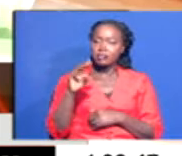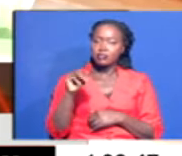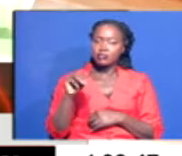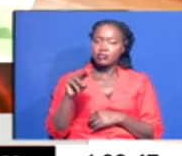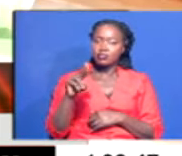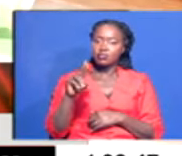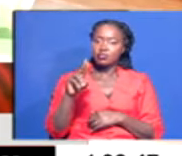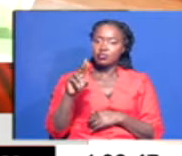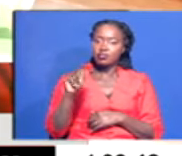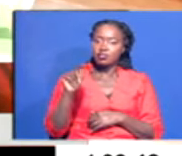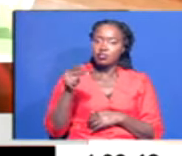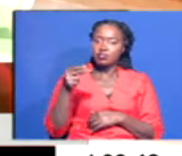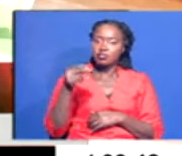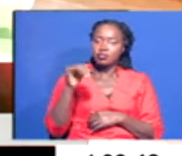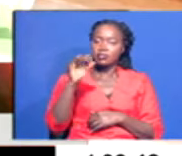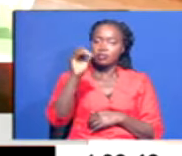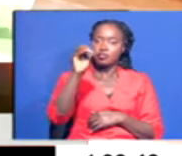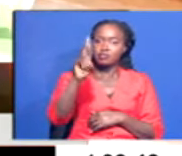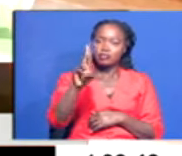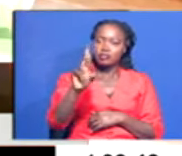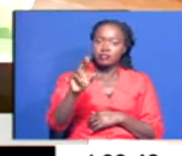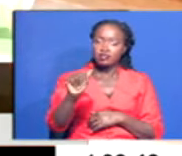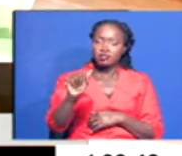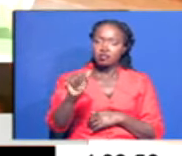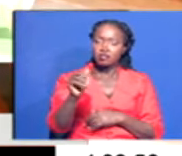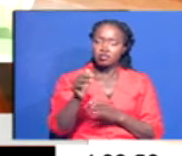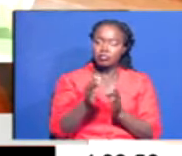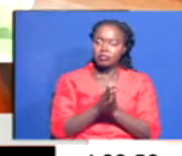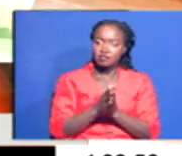independent candidate, and then afterwards